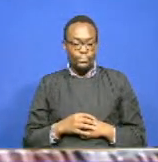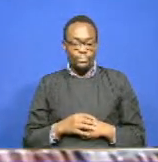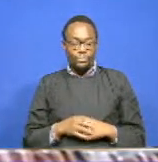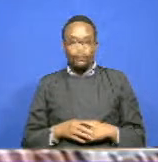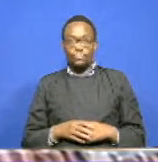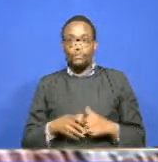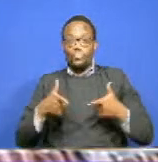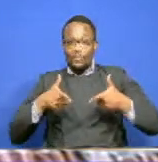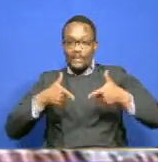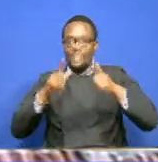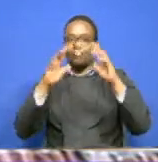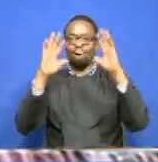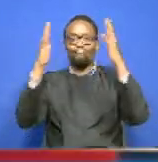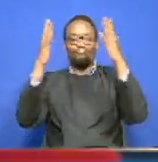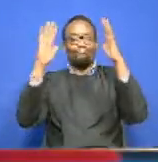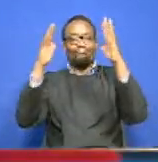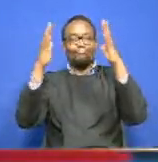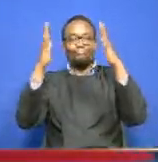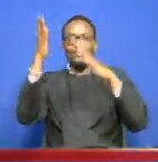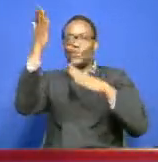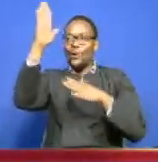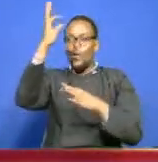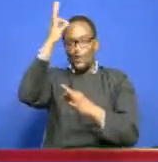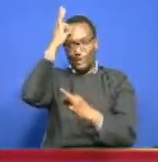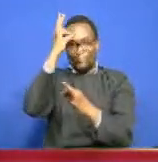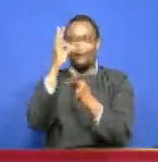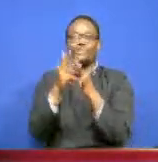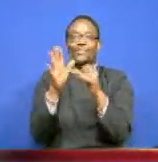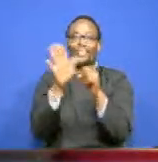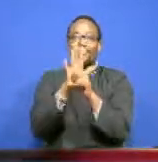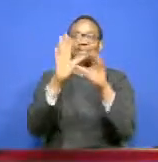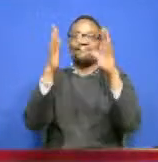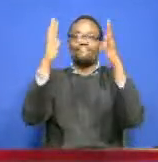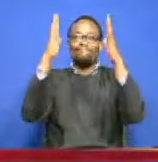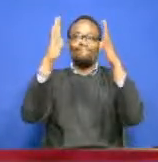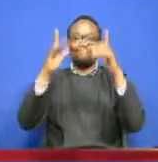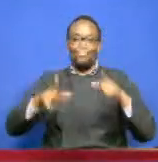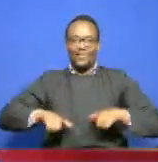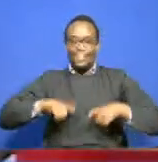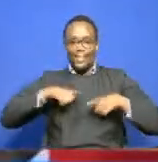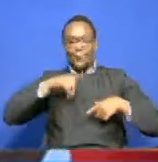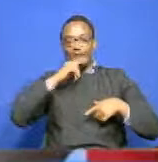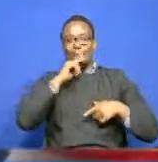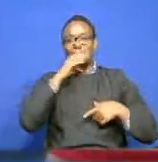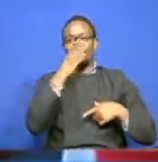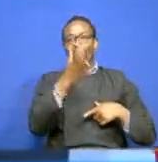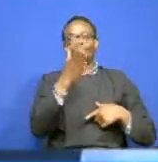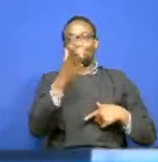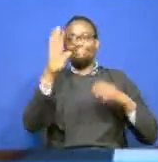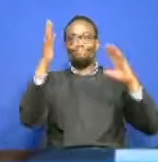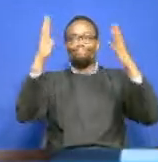Let us celebrate God's faithfulness in the life of James.